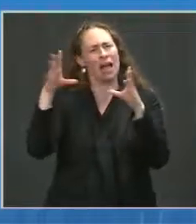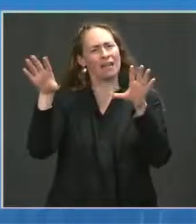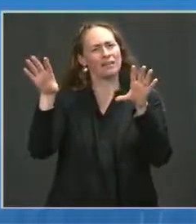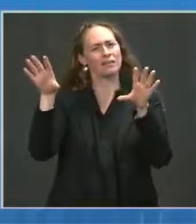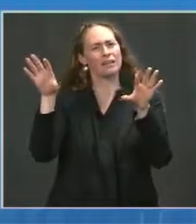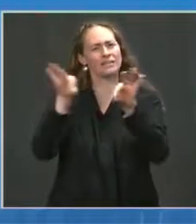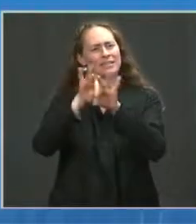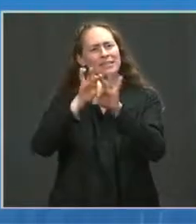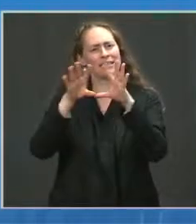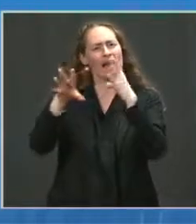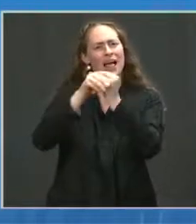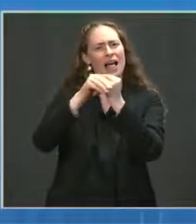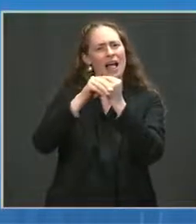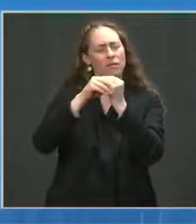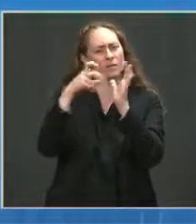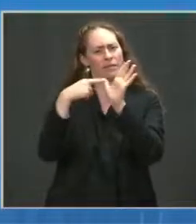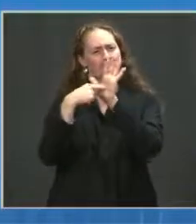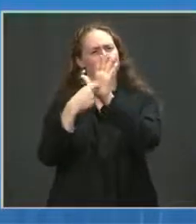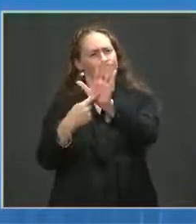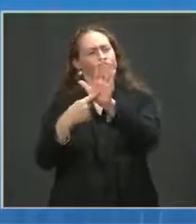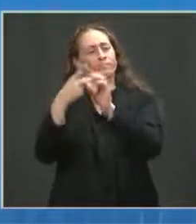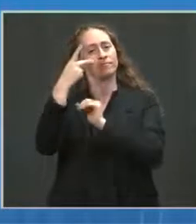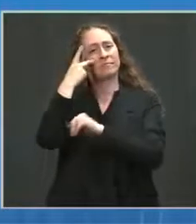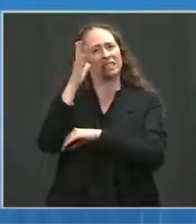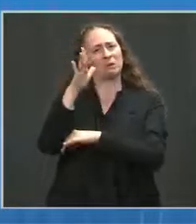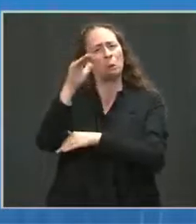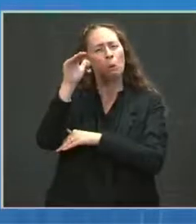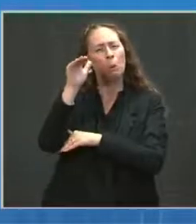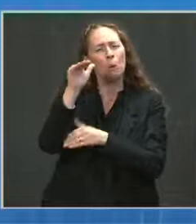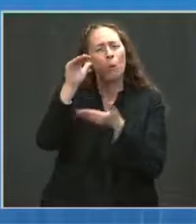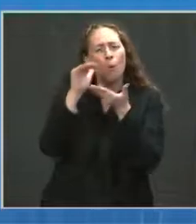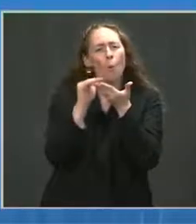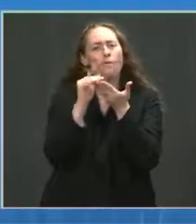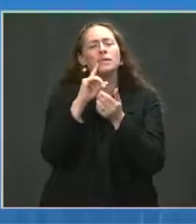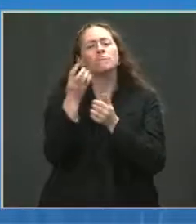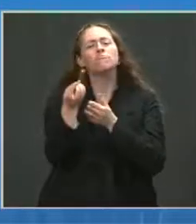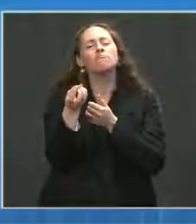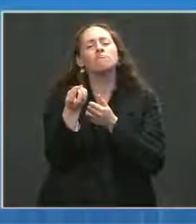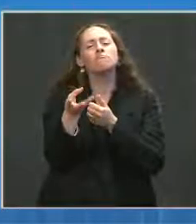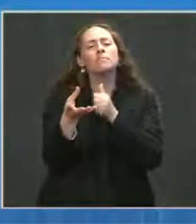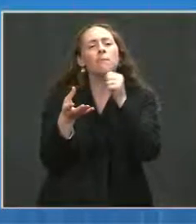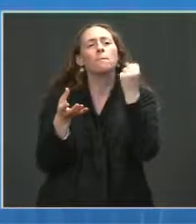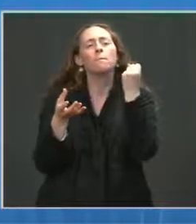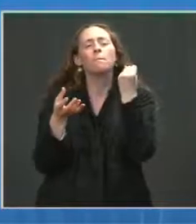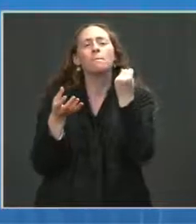lower percentage of people who are in that category. Next question, please.